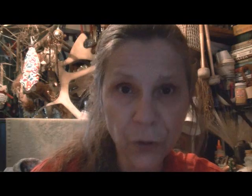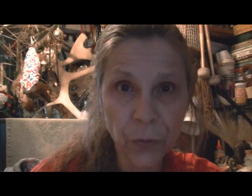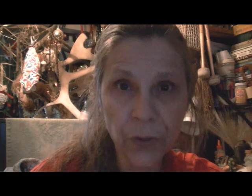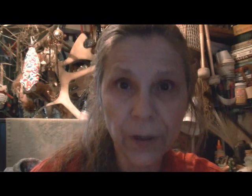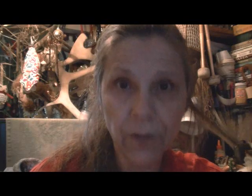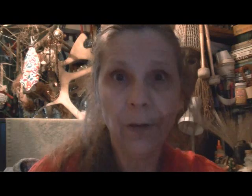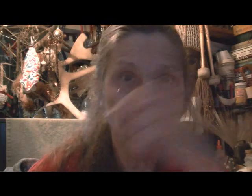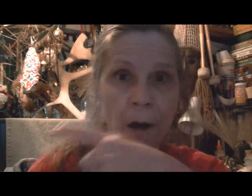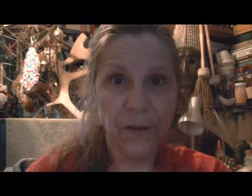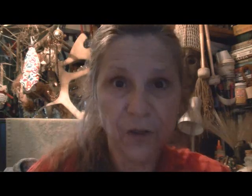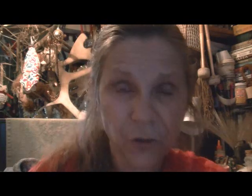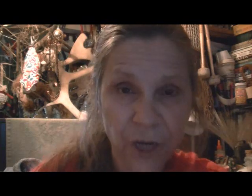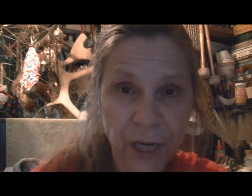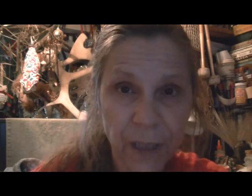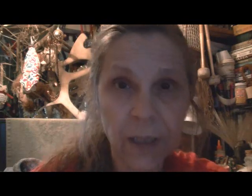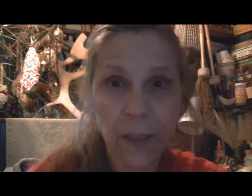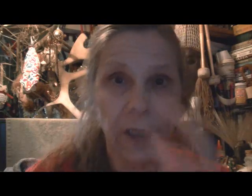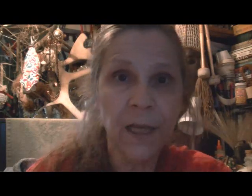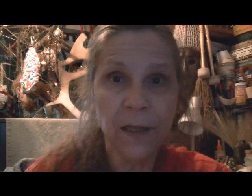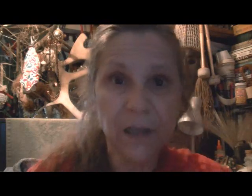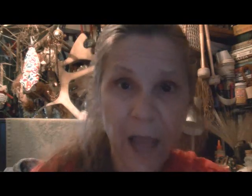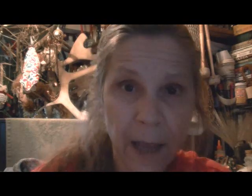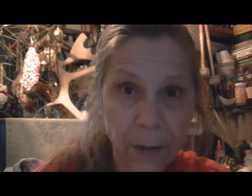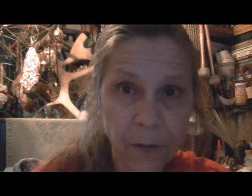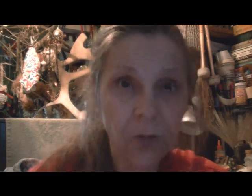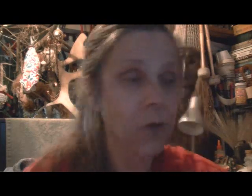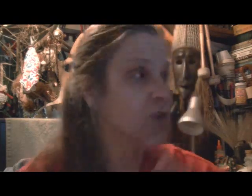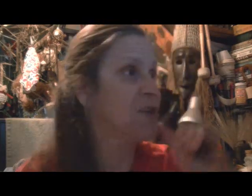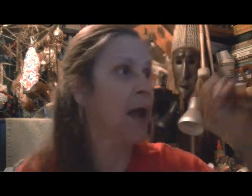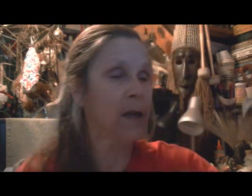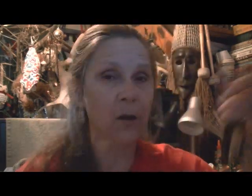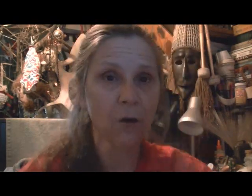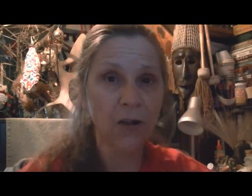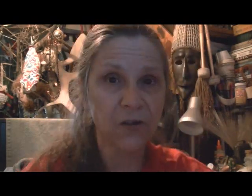next to you on the street in the tent